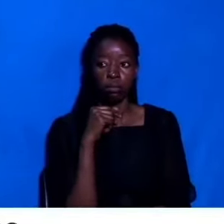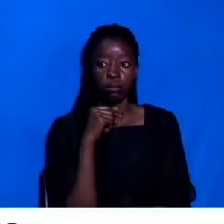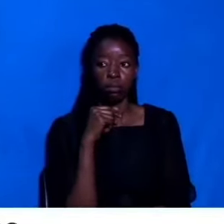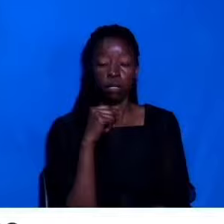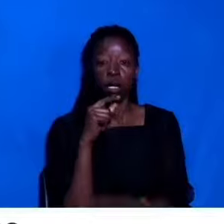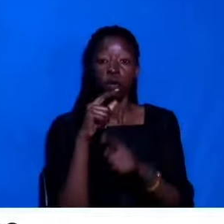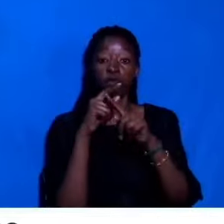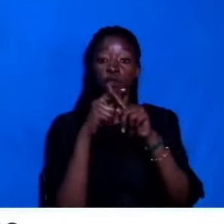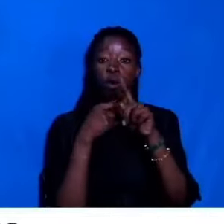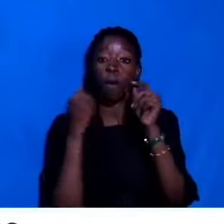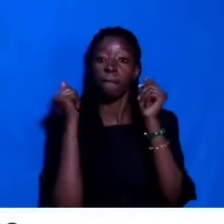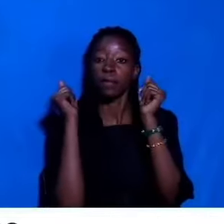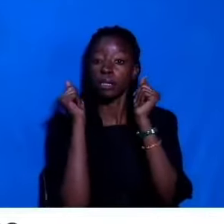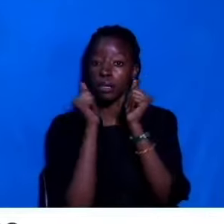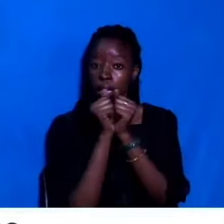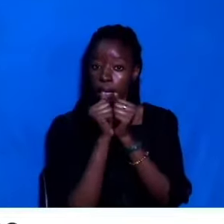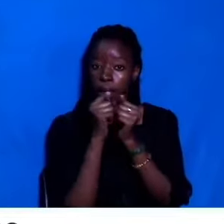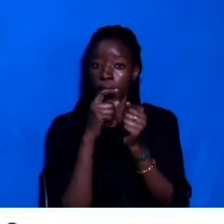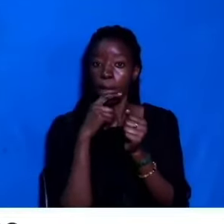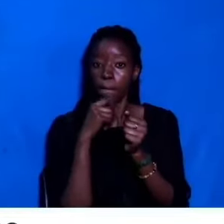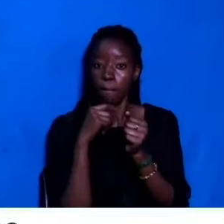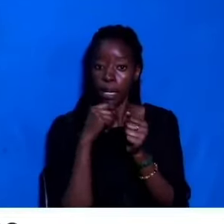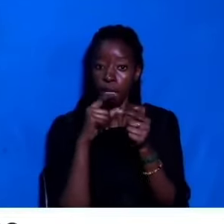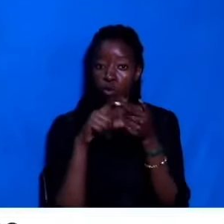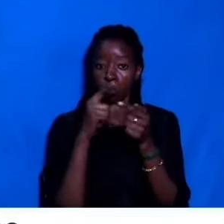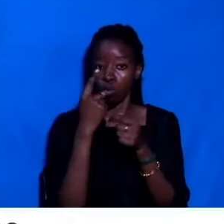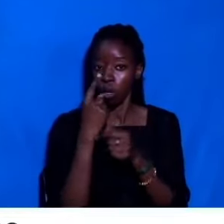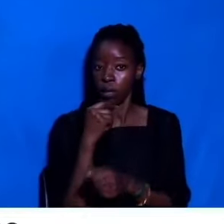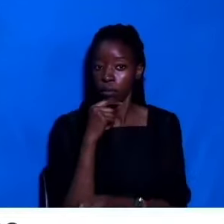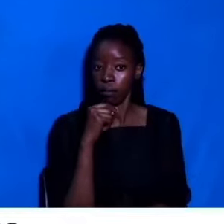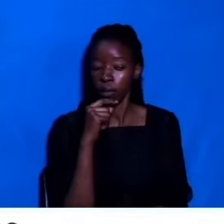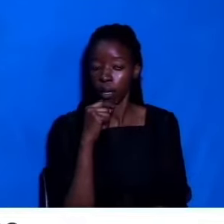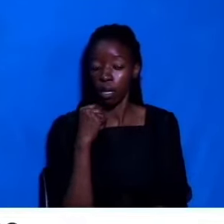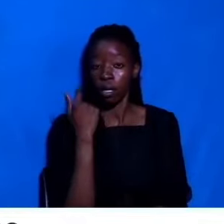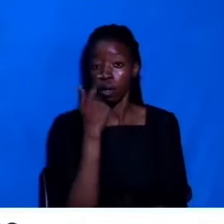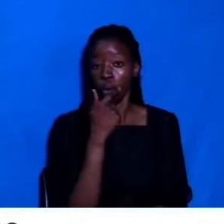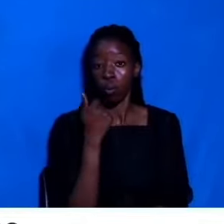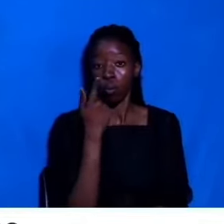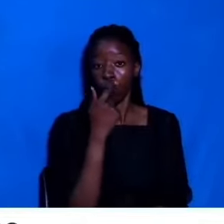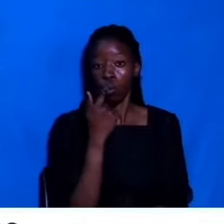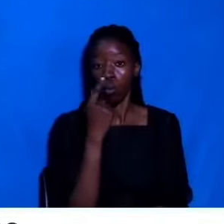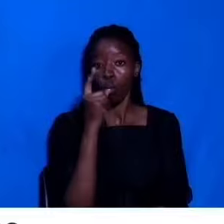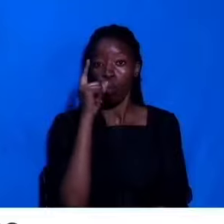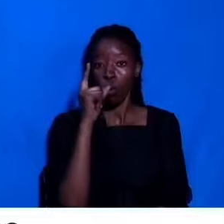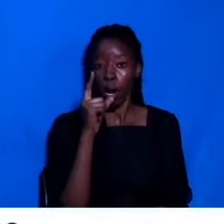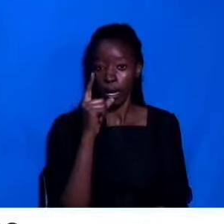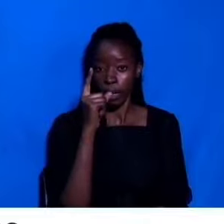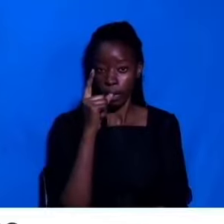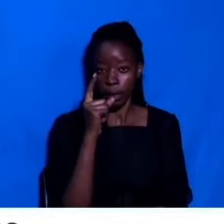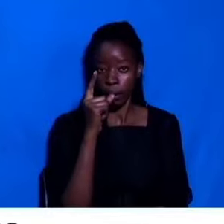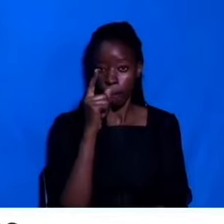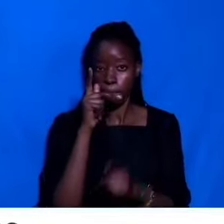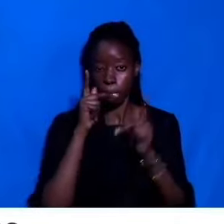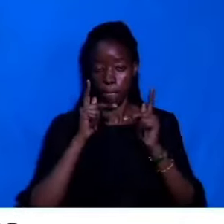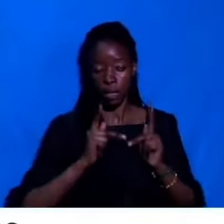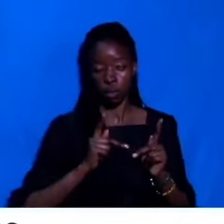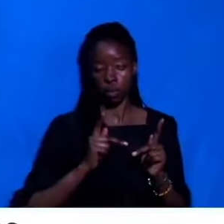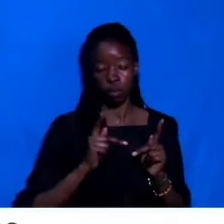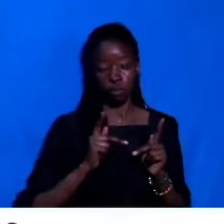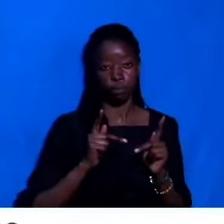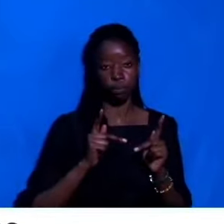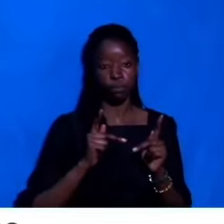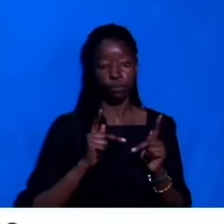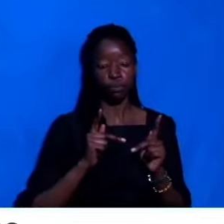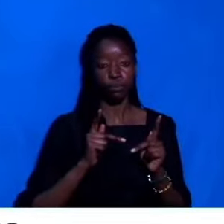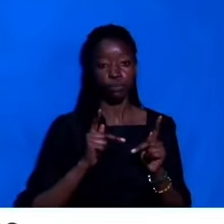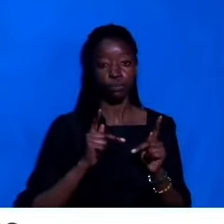From 10 to one of them. Who? One of them. And this may sound ridiculous, but doesn't